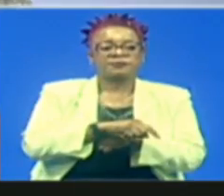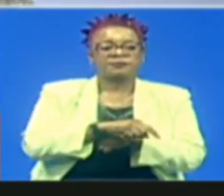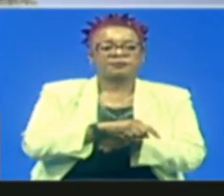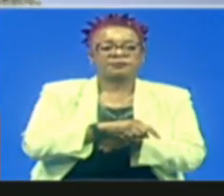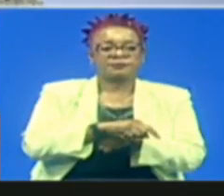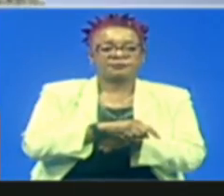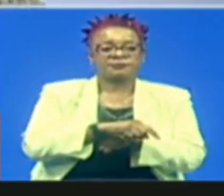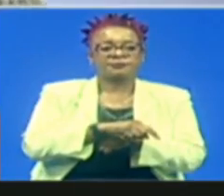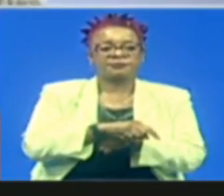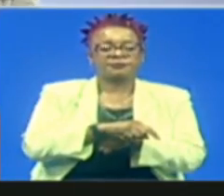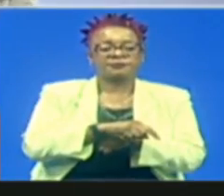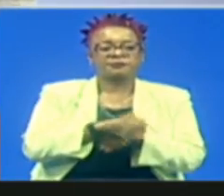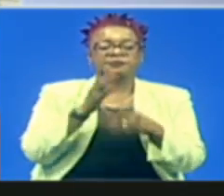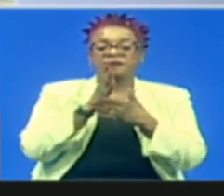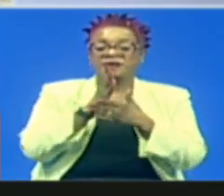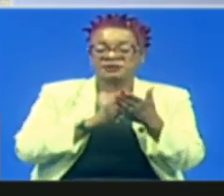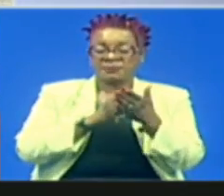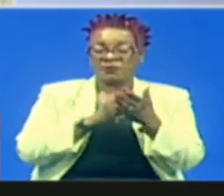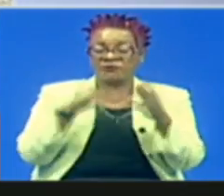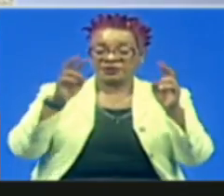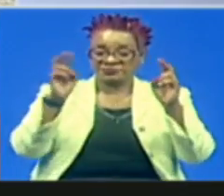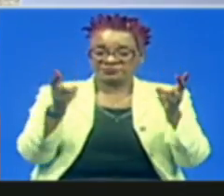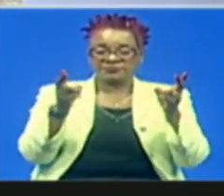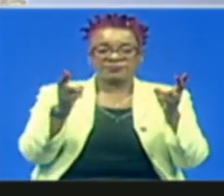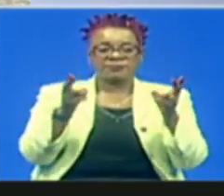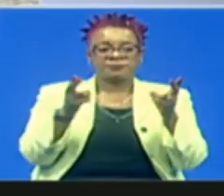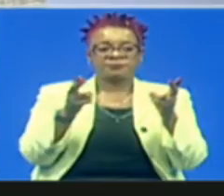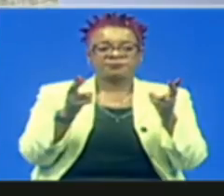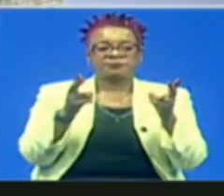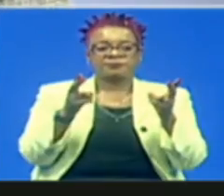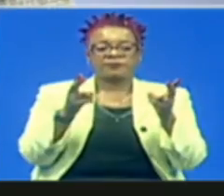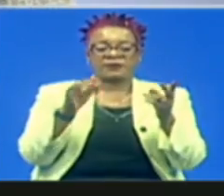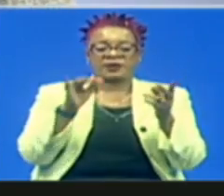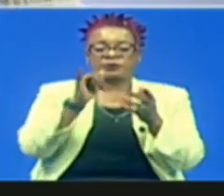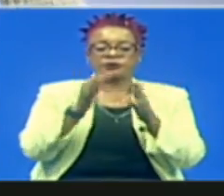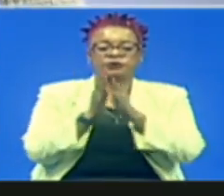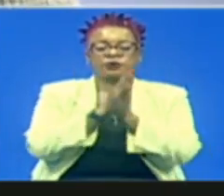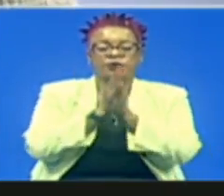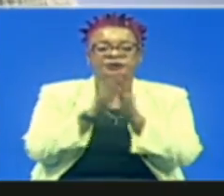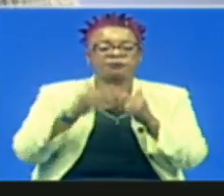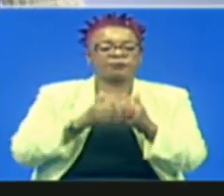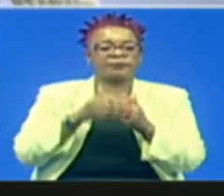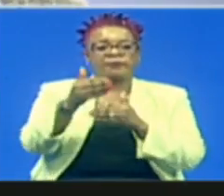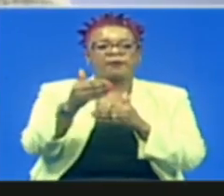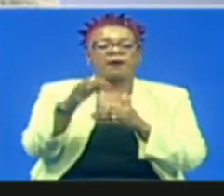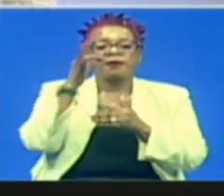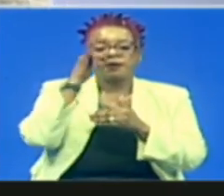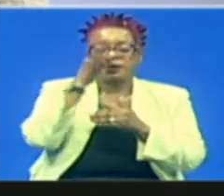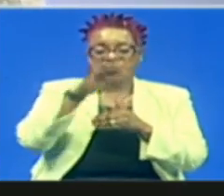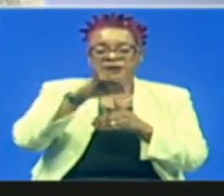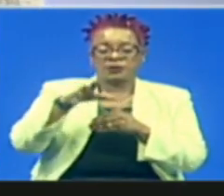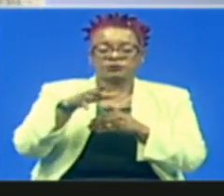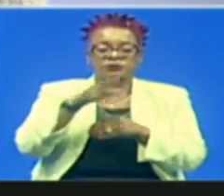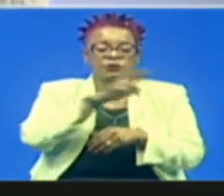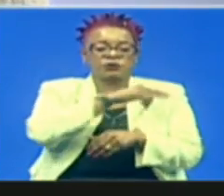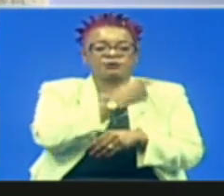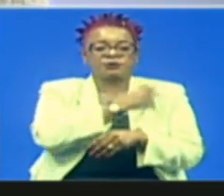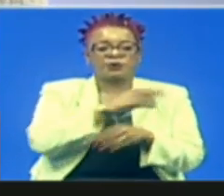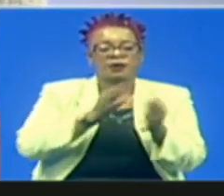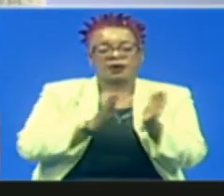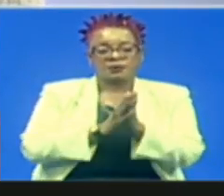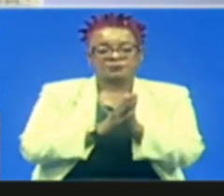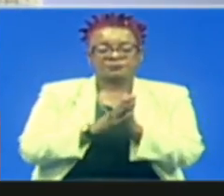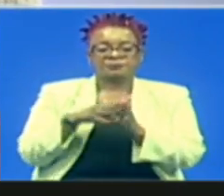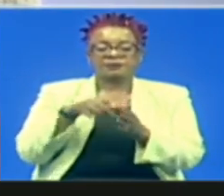All right, those are just some of the headlines in case you missed those stories earlier. But moving on, the Nyeri County Referral Hospital and the